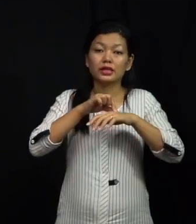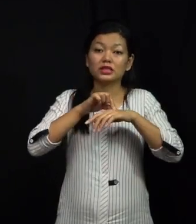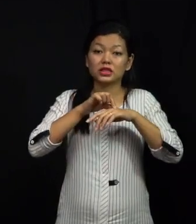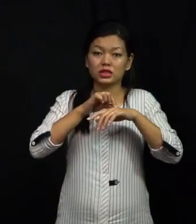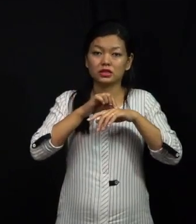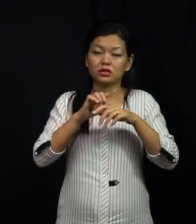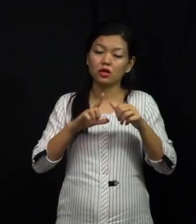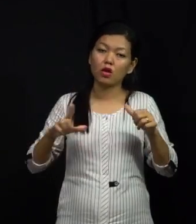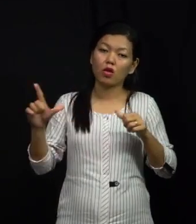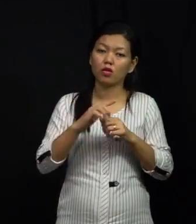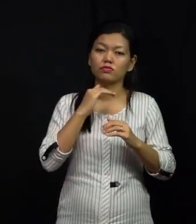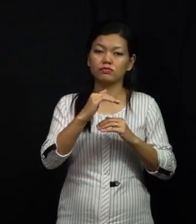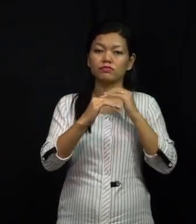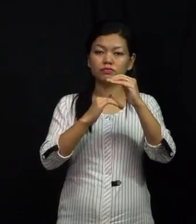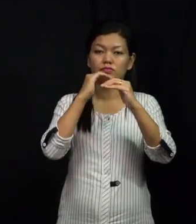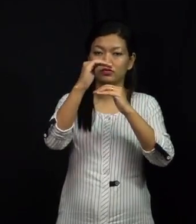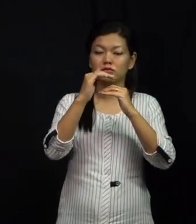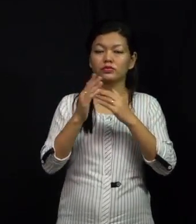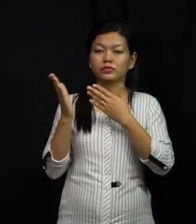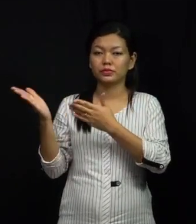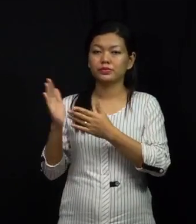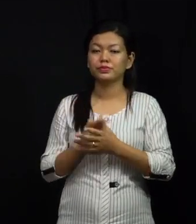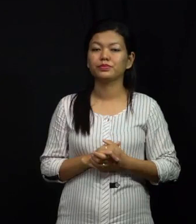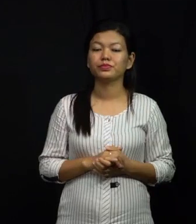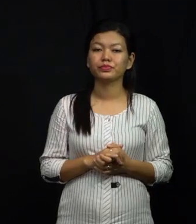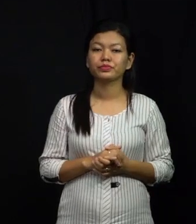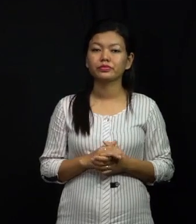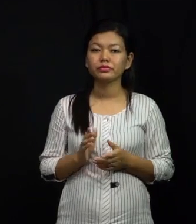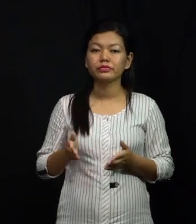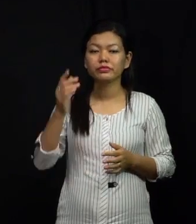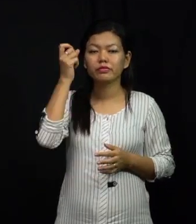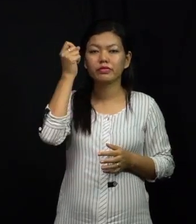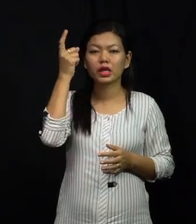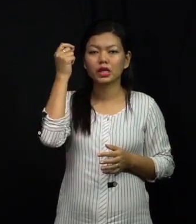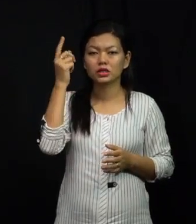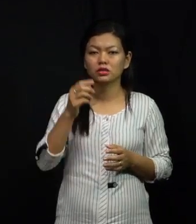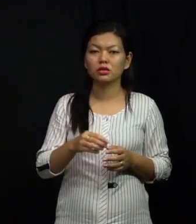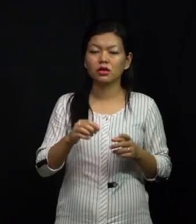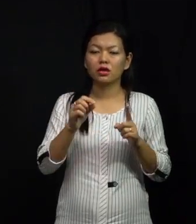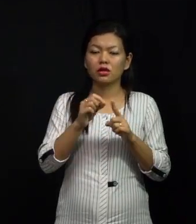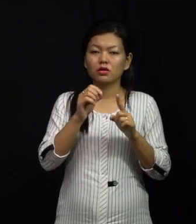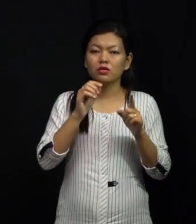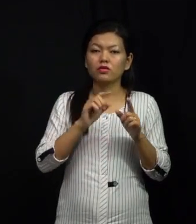the infancy stage. Okay, so we have understood that physical,